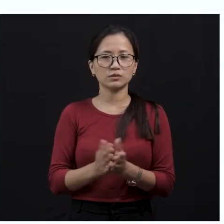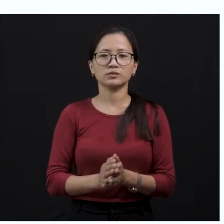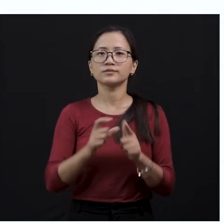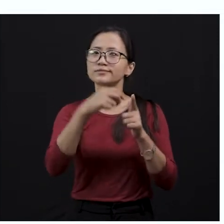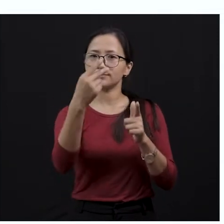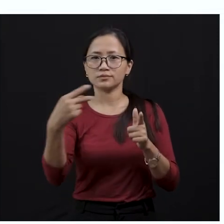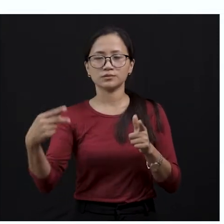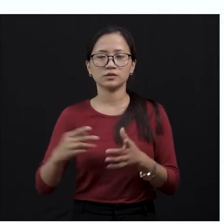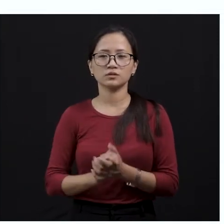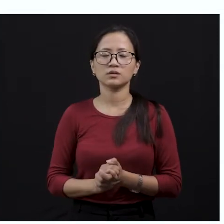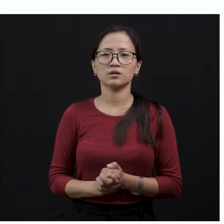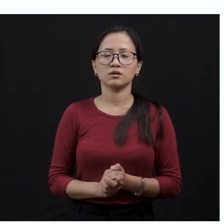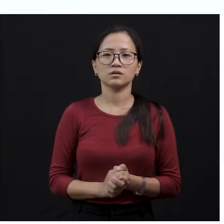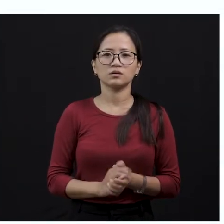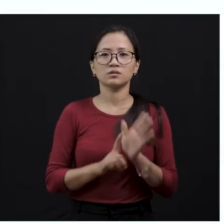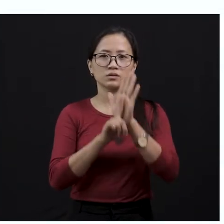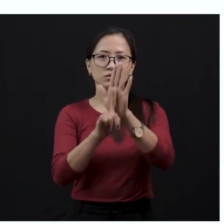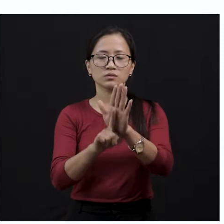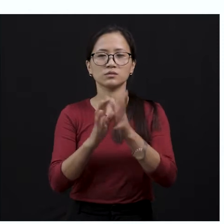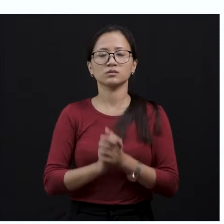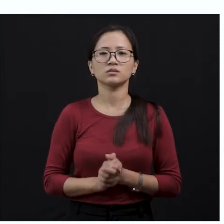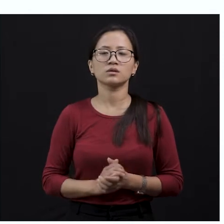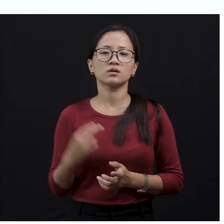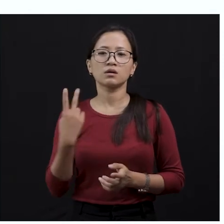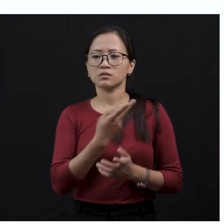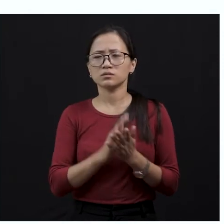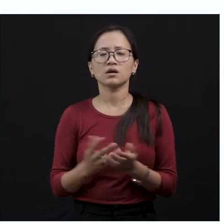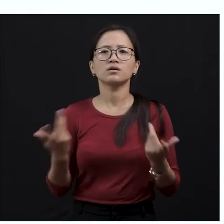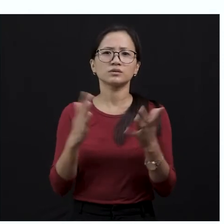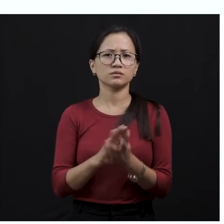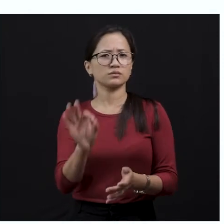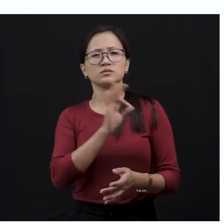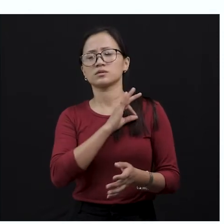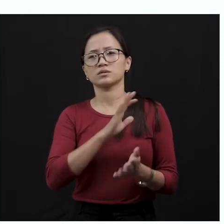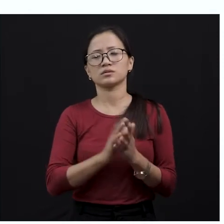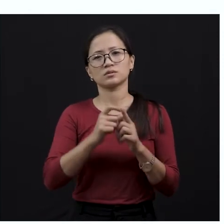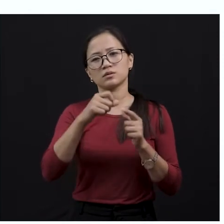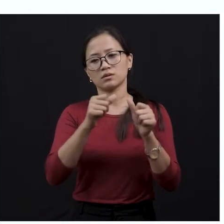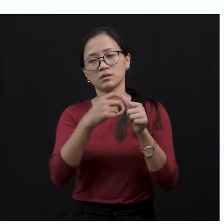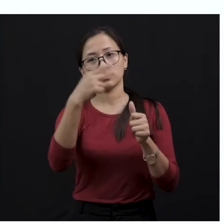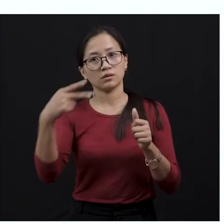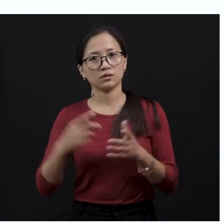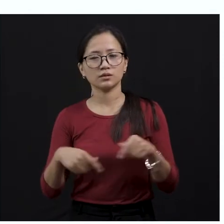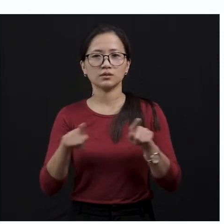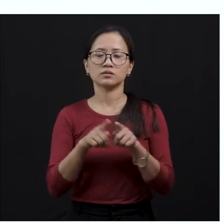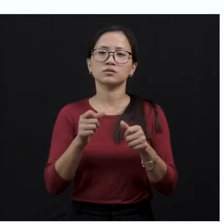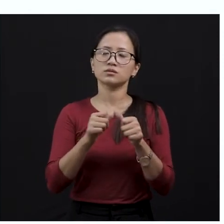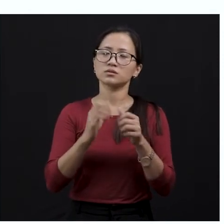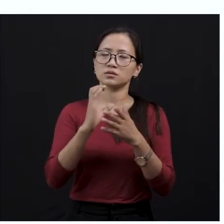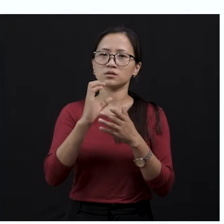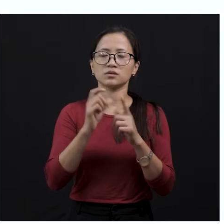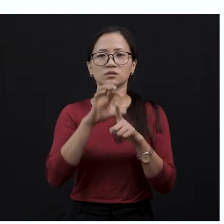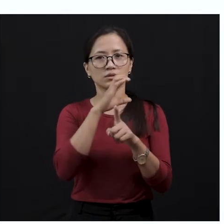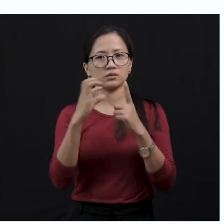designed. So these pots also shows us how they were interested in art and culture. Then